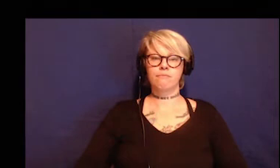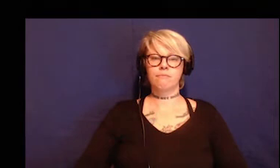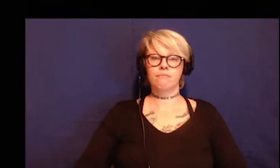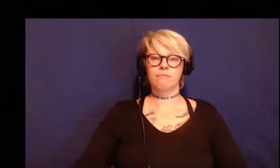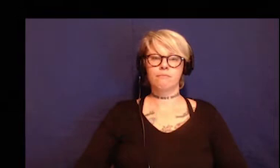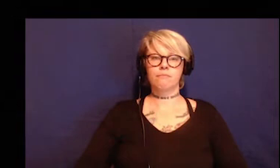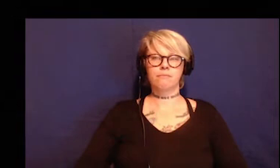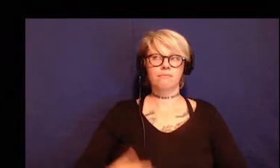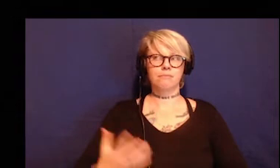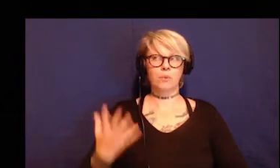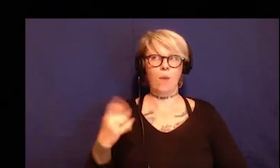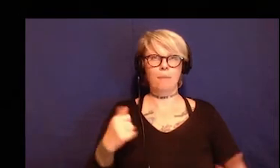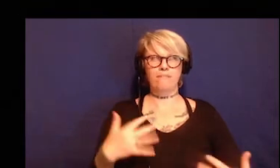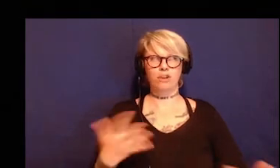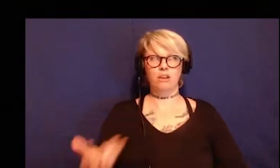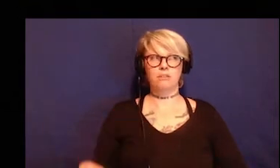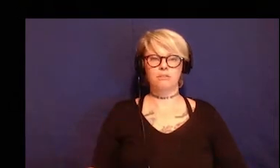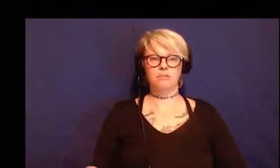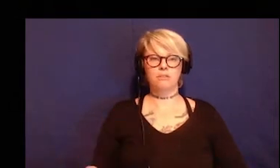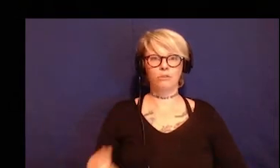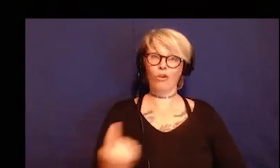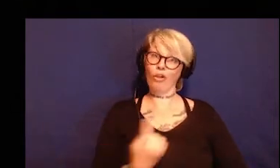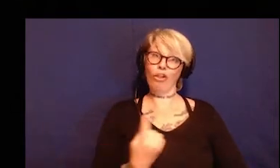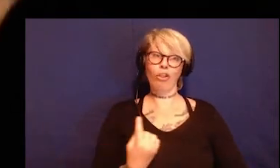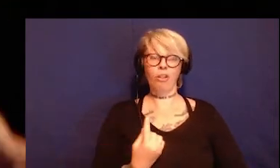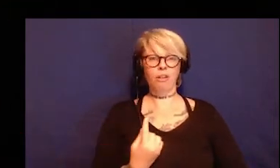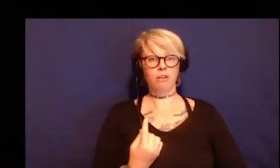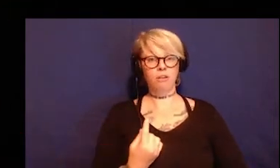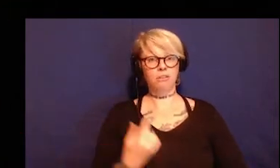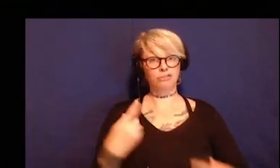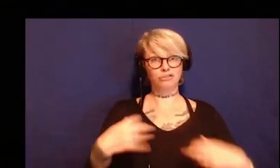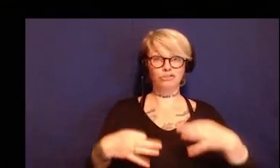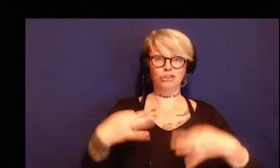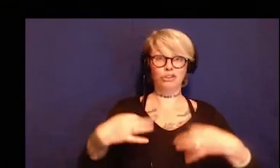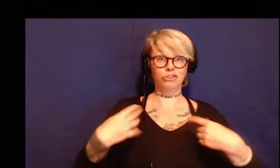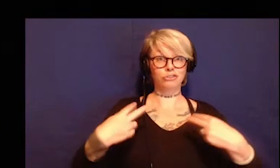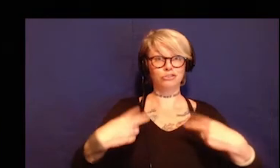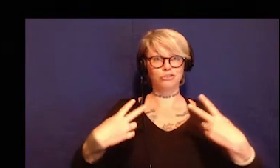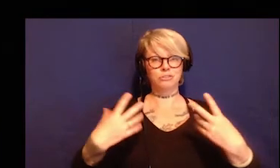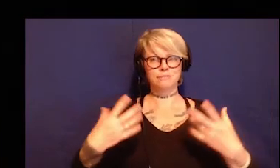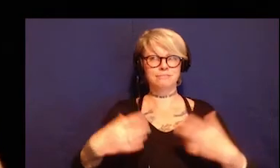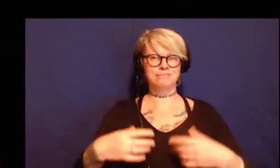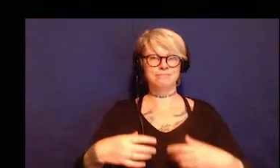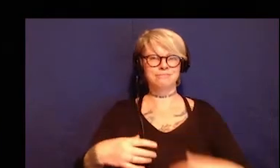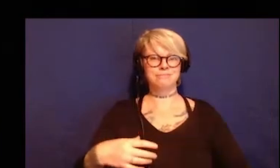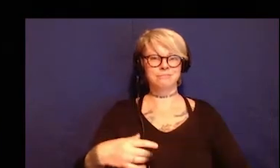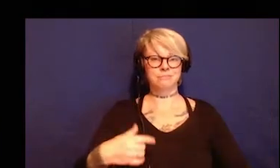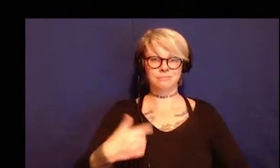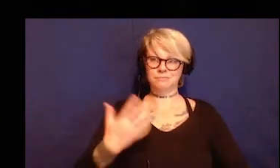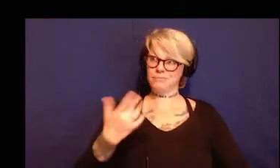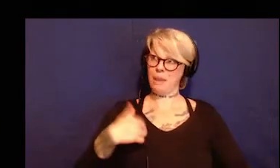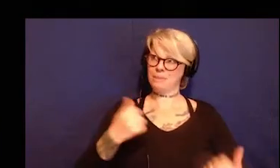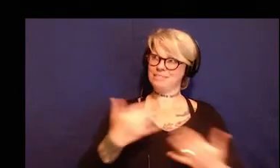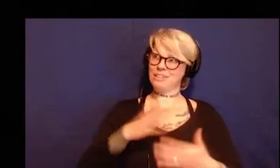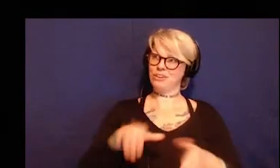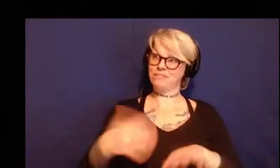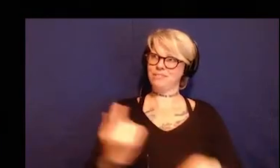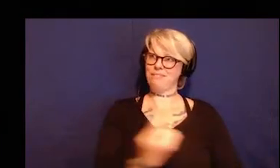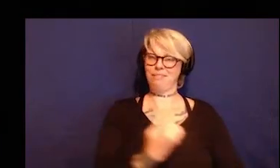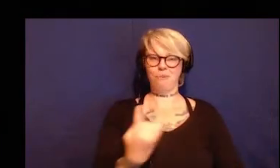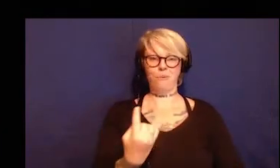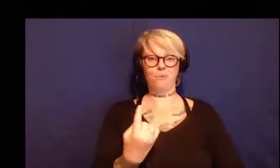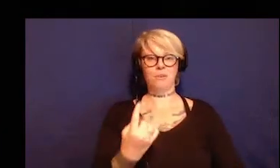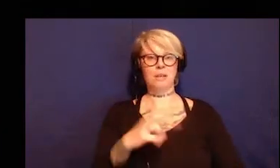What am I afraid of? Being alone? Being judged? Or am I so afraid of dying alone that I'll